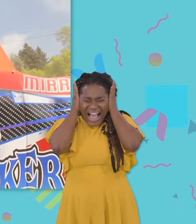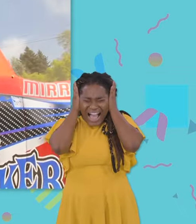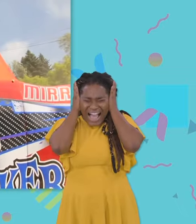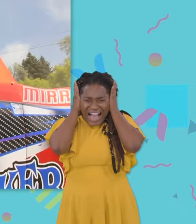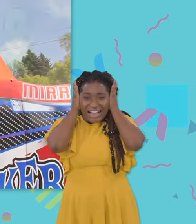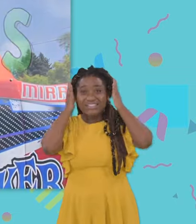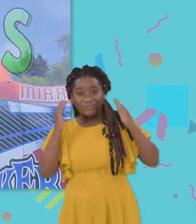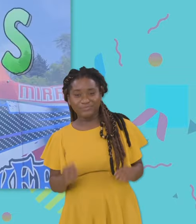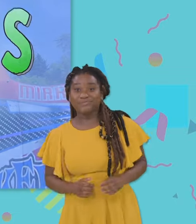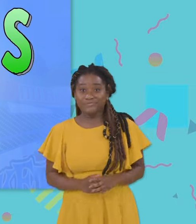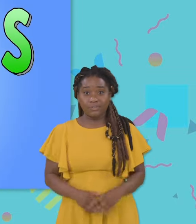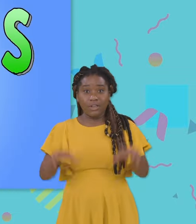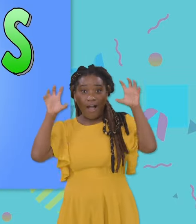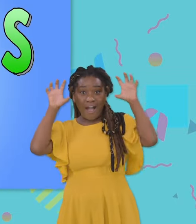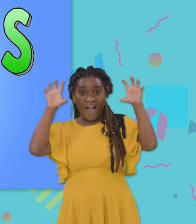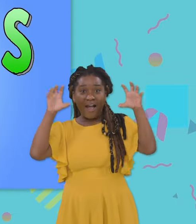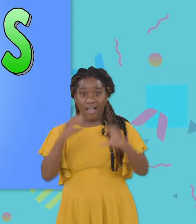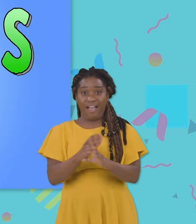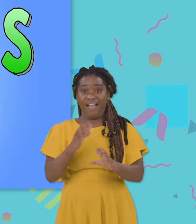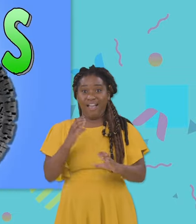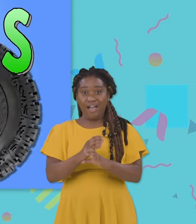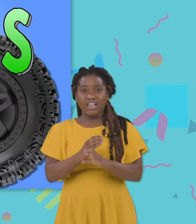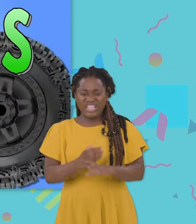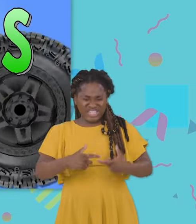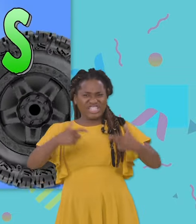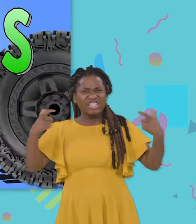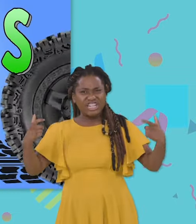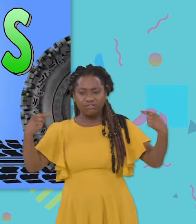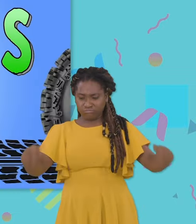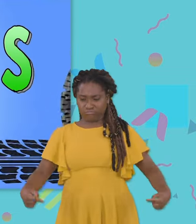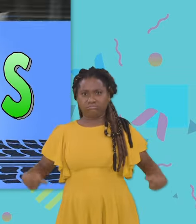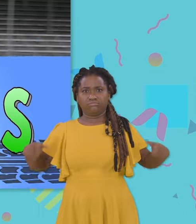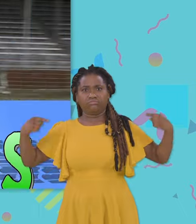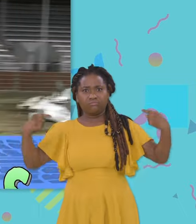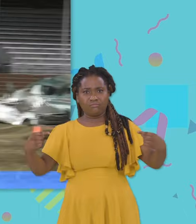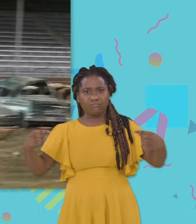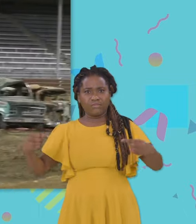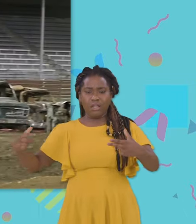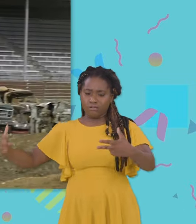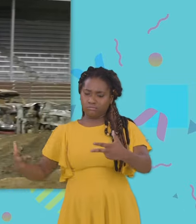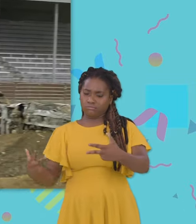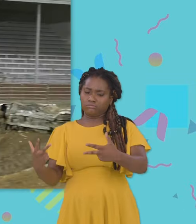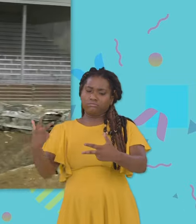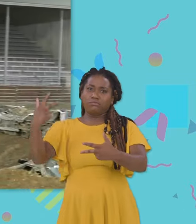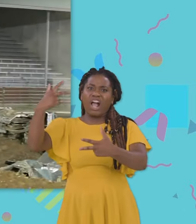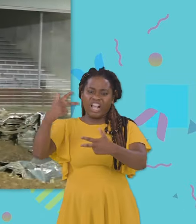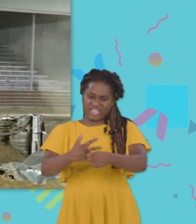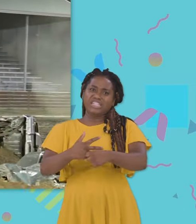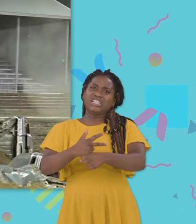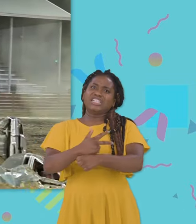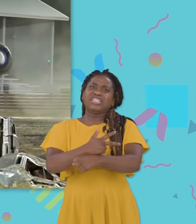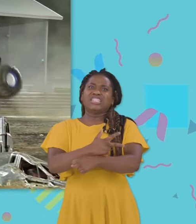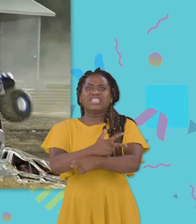cover your ears. Monster trucks have great big tires that crush the cars that